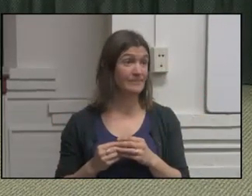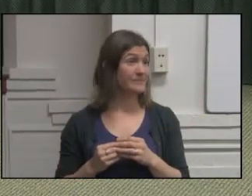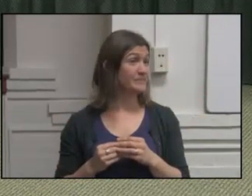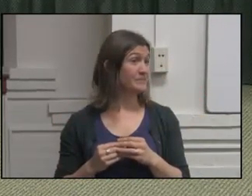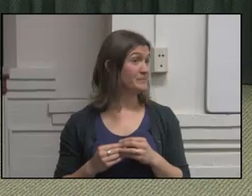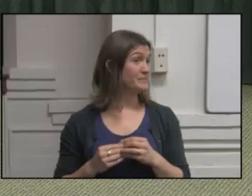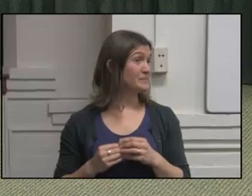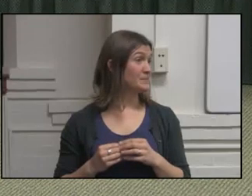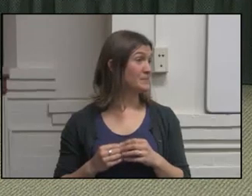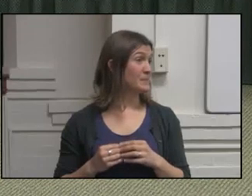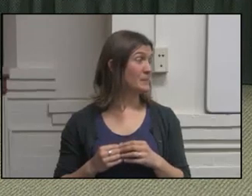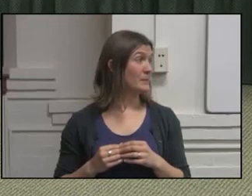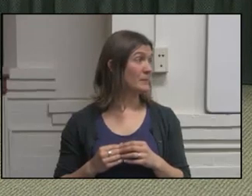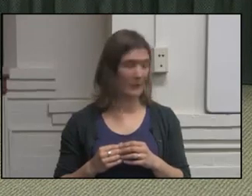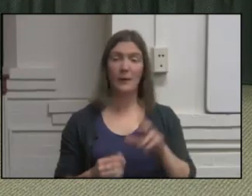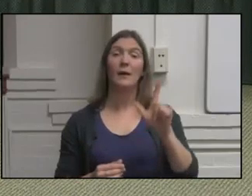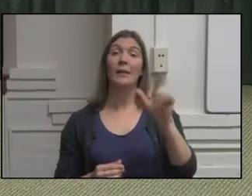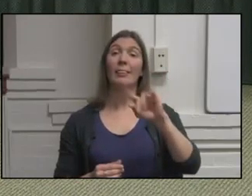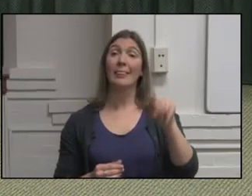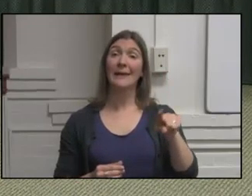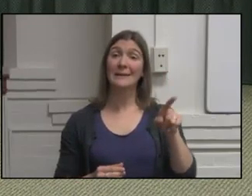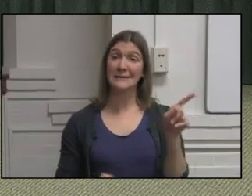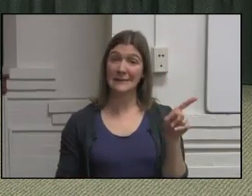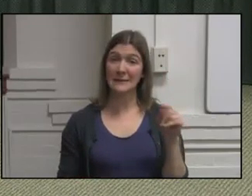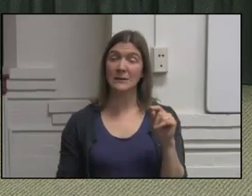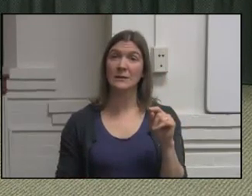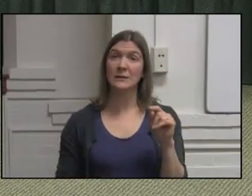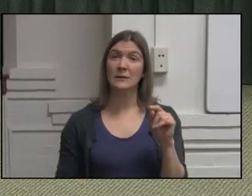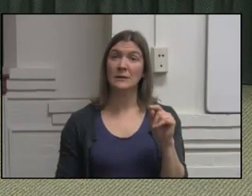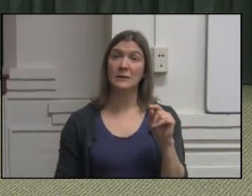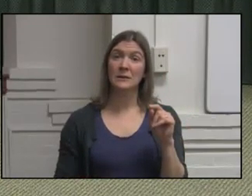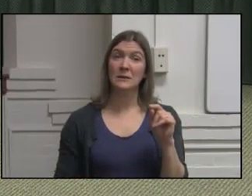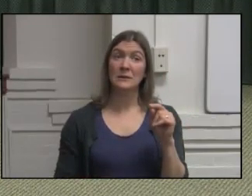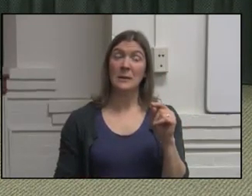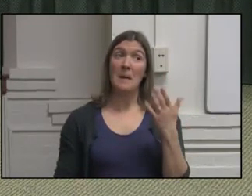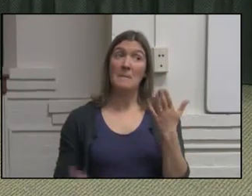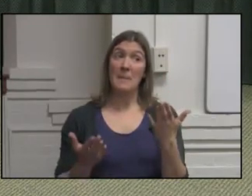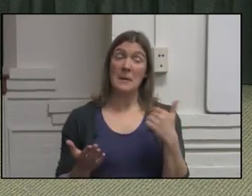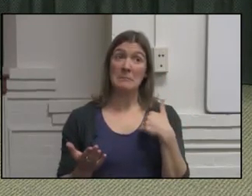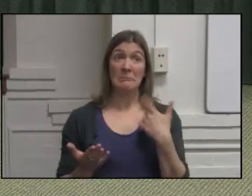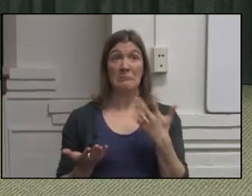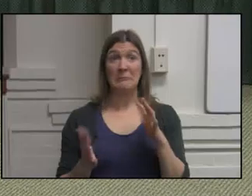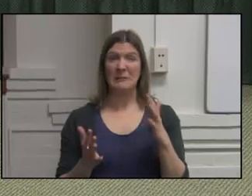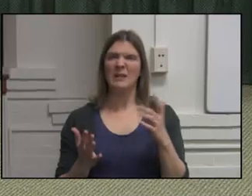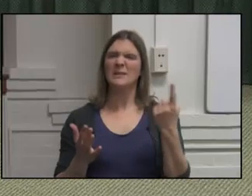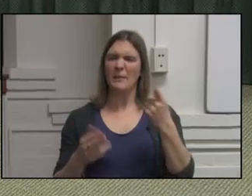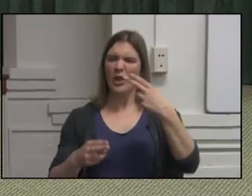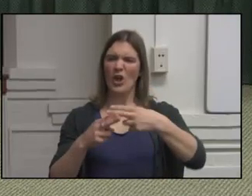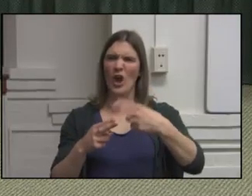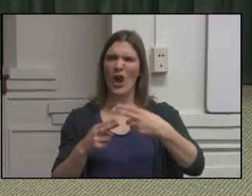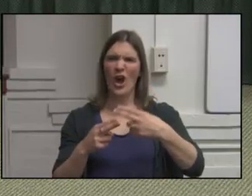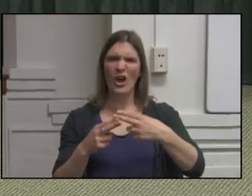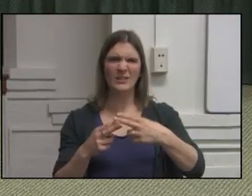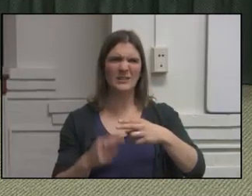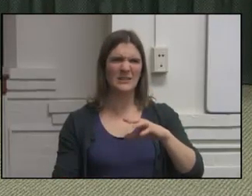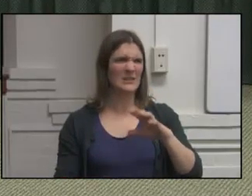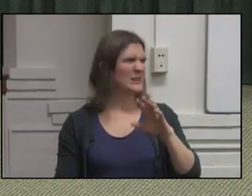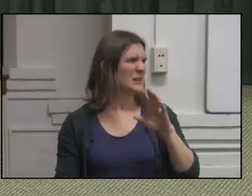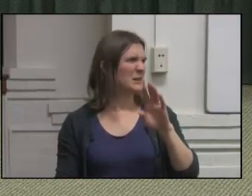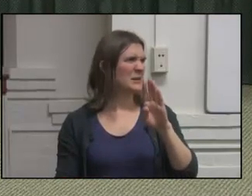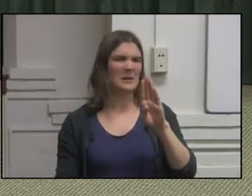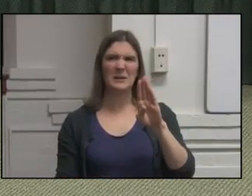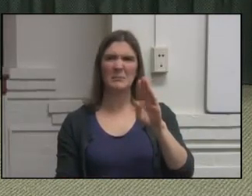for John? I have a question. It might be a fire department question. There's something called banner. So is it